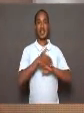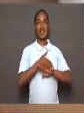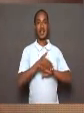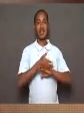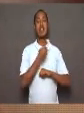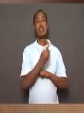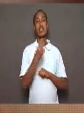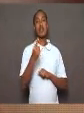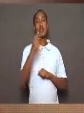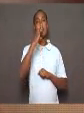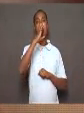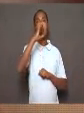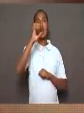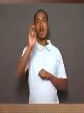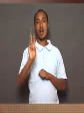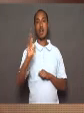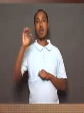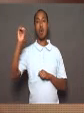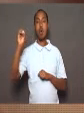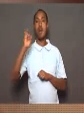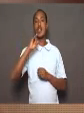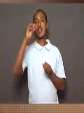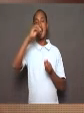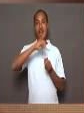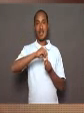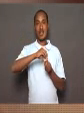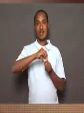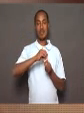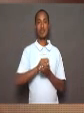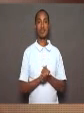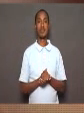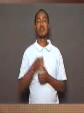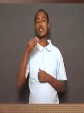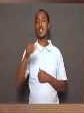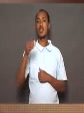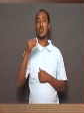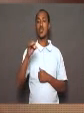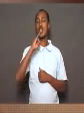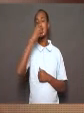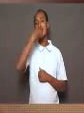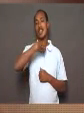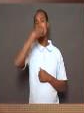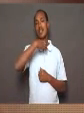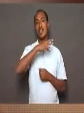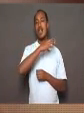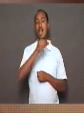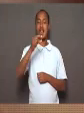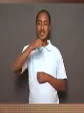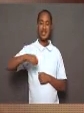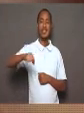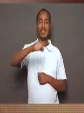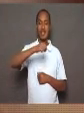copper 2 oxide is added. The solution is heated and then stirred